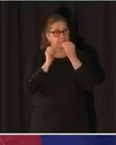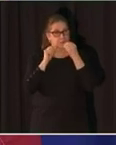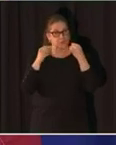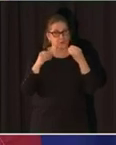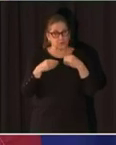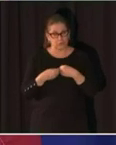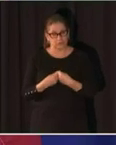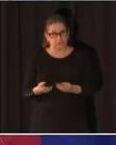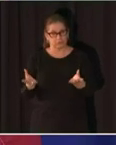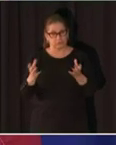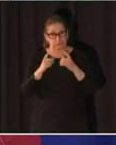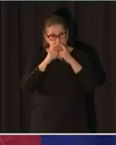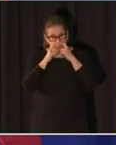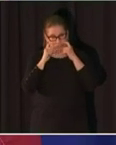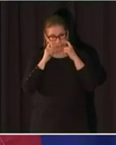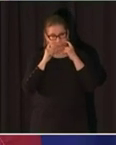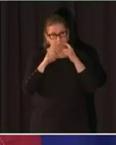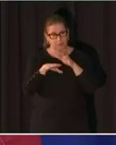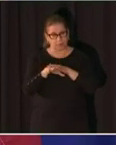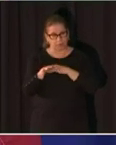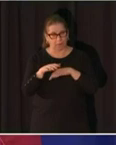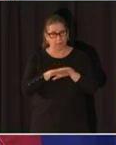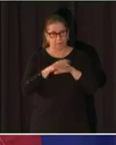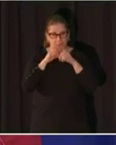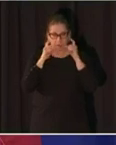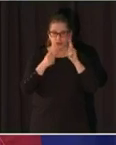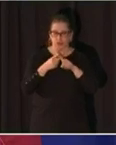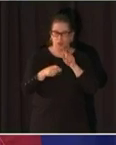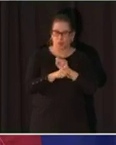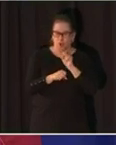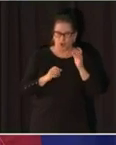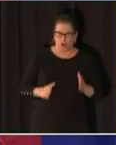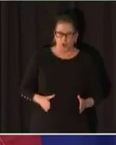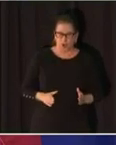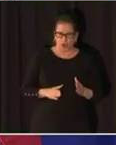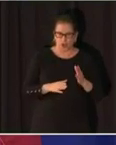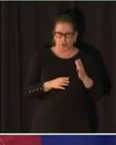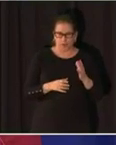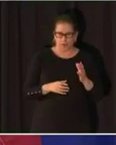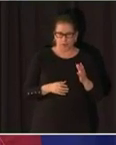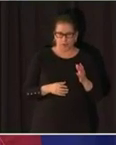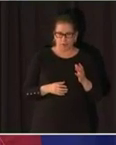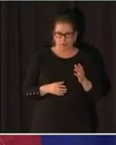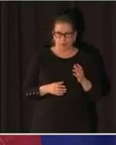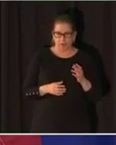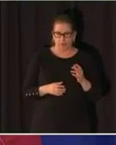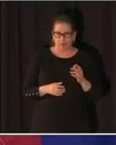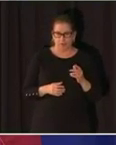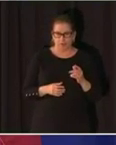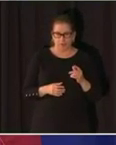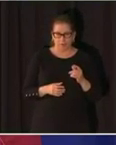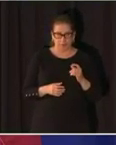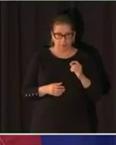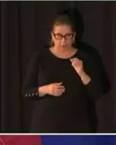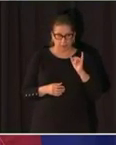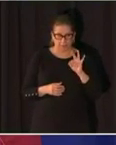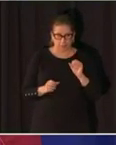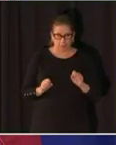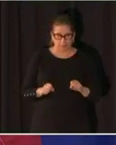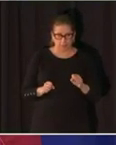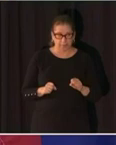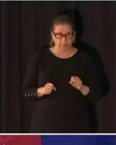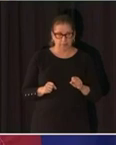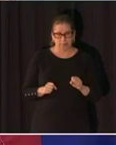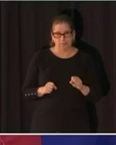workers. You've taken I don't see that as feasible now there. So you're saying that they're required, workers inside these food